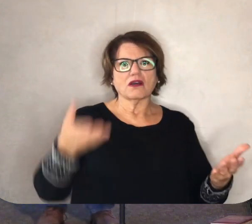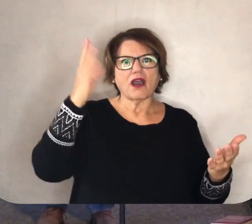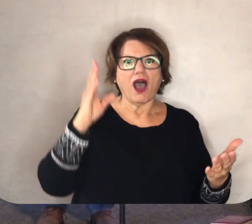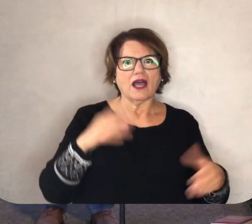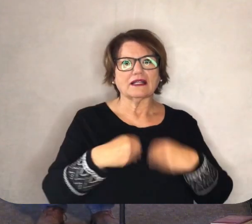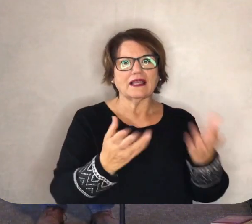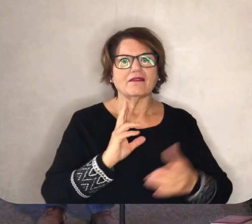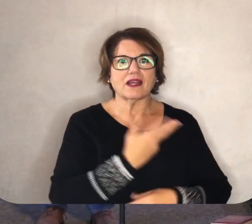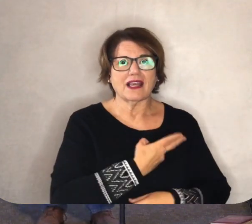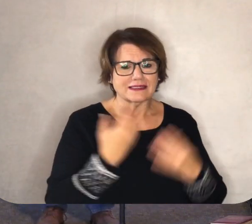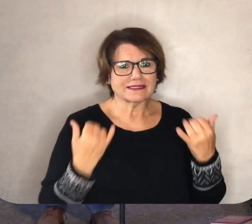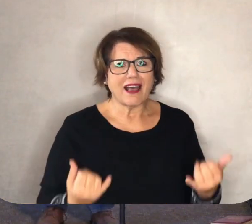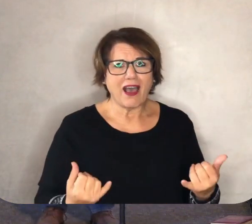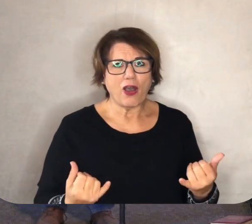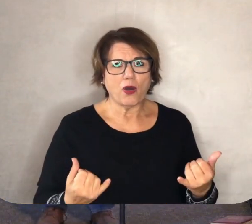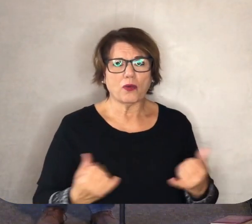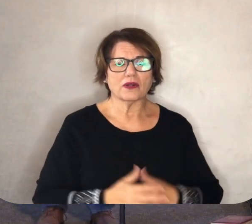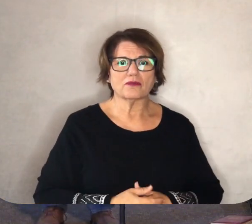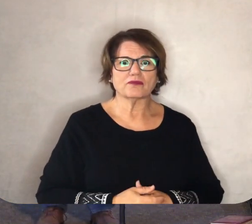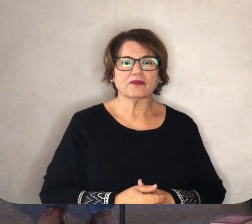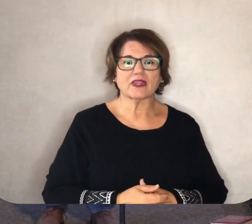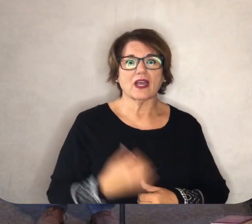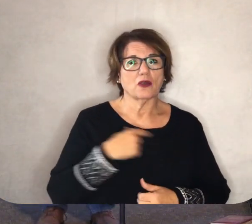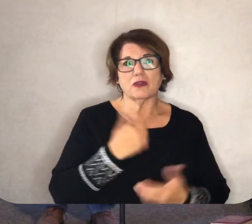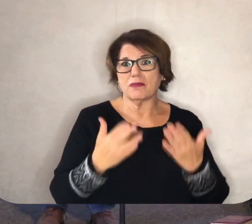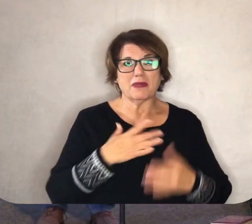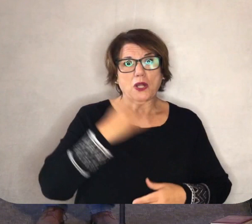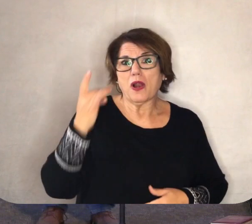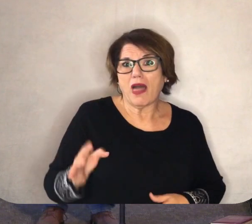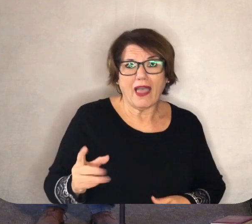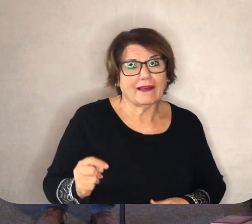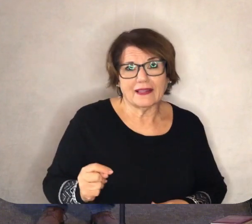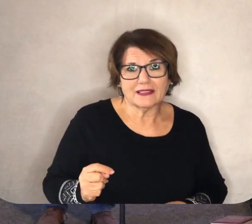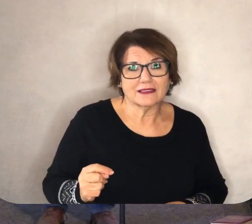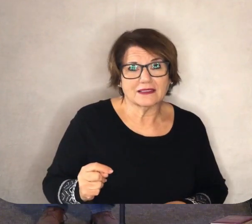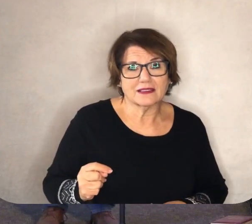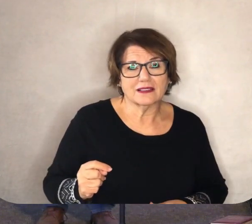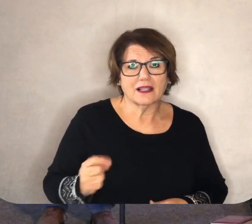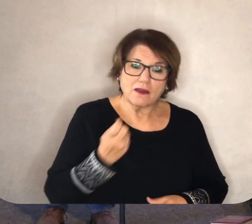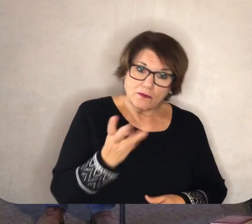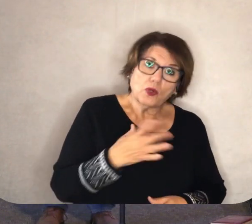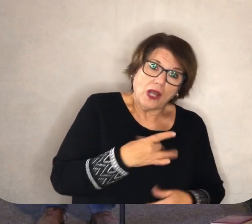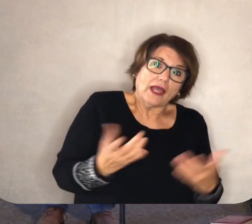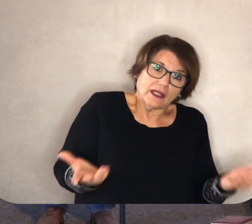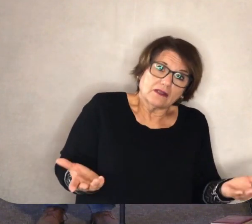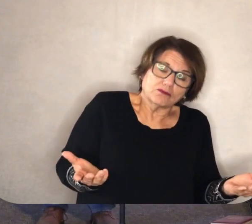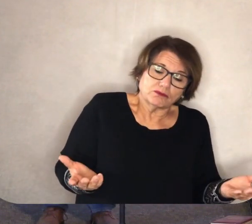given us. We may not like it. A few do.